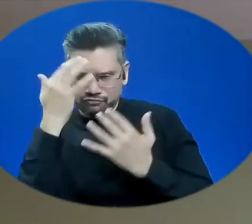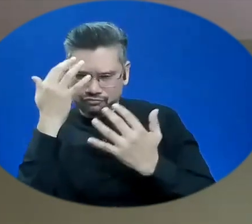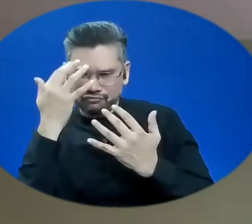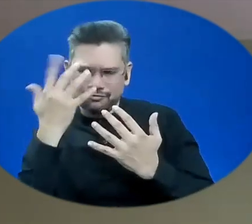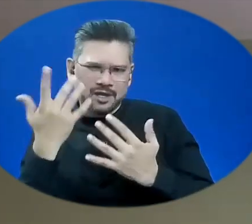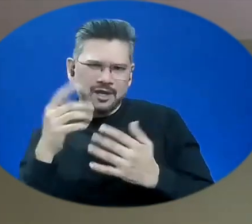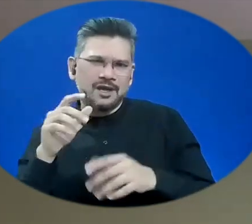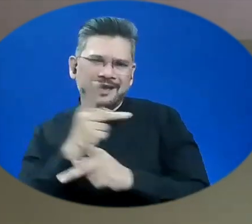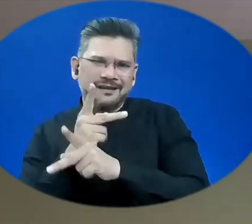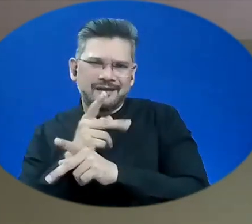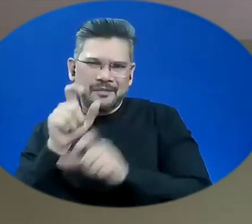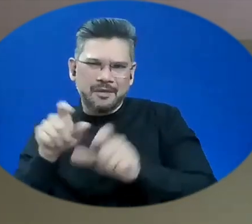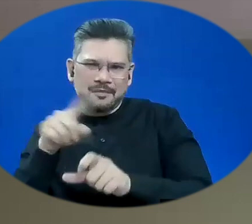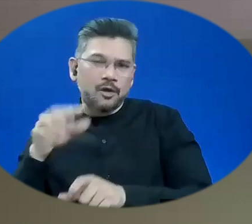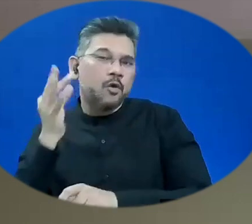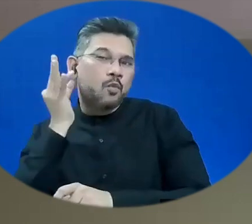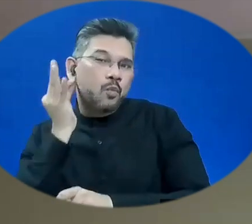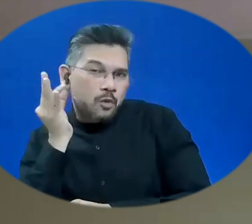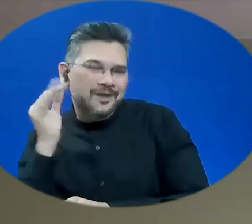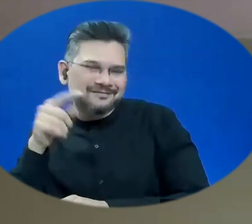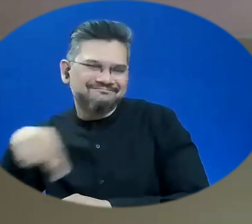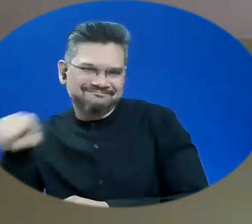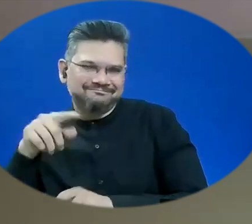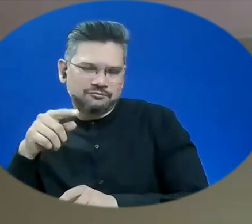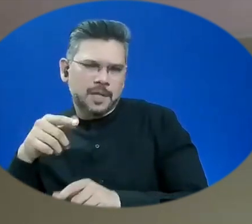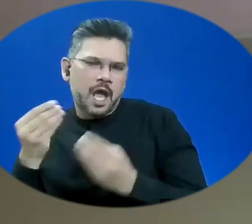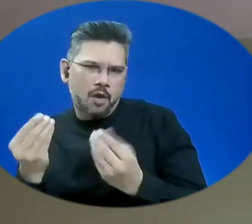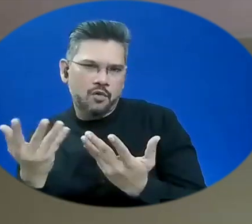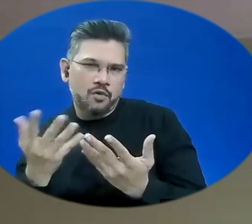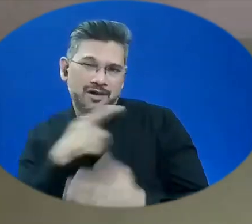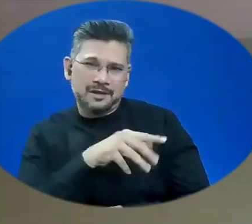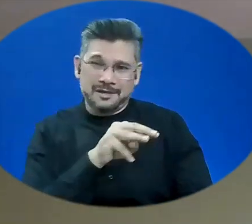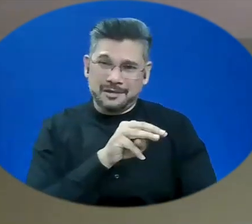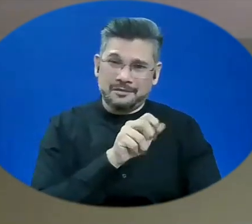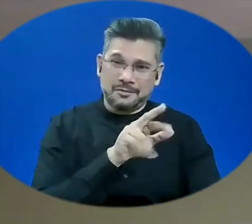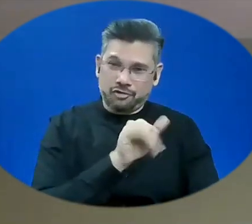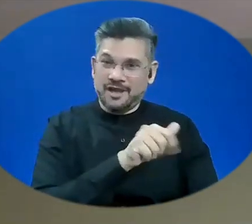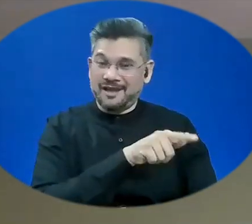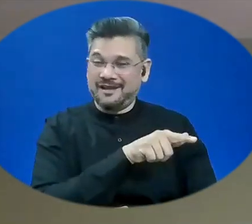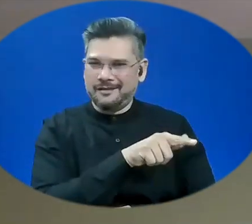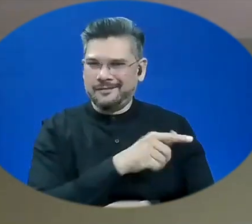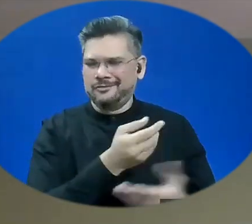yet when we listen to Maria discuss this, Dr. Maria Teresa Frenetti, she's a neuropsychologist on sex and gender differences in